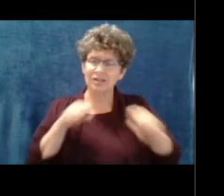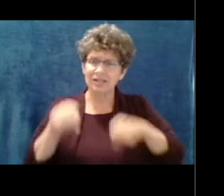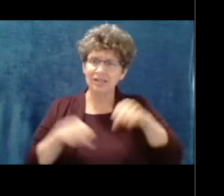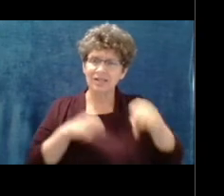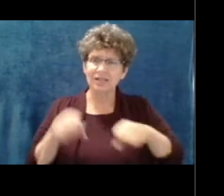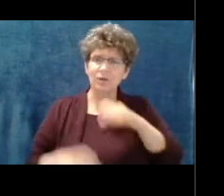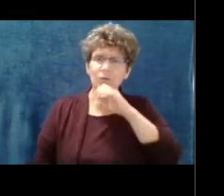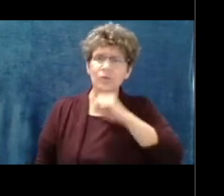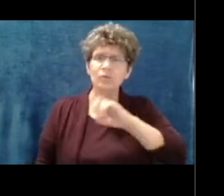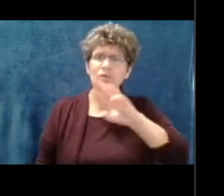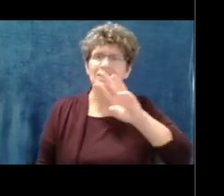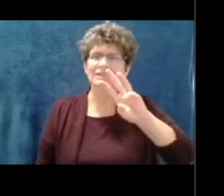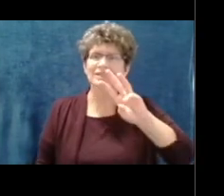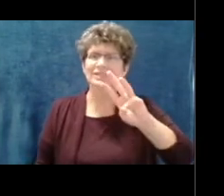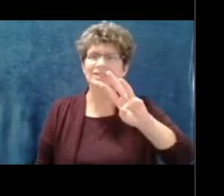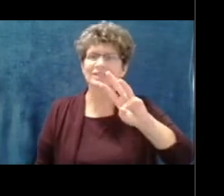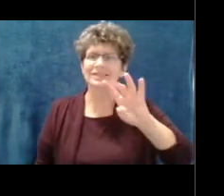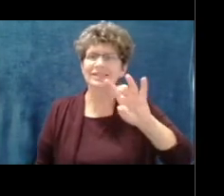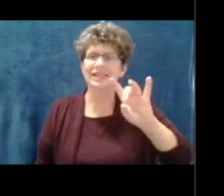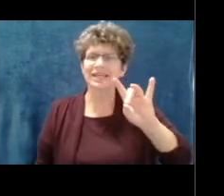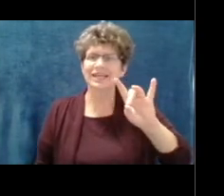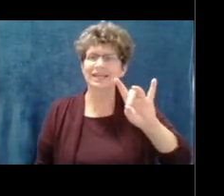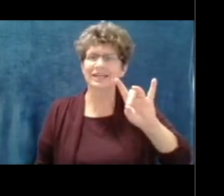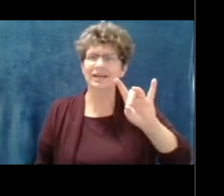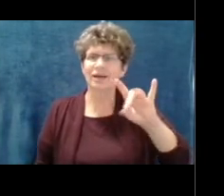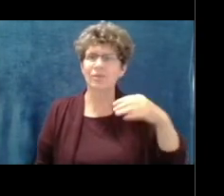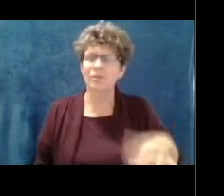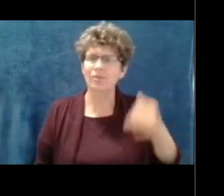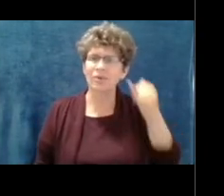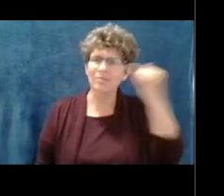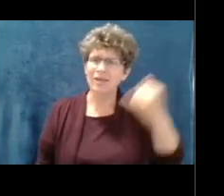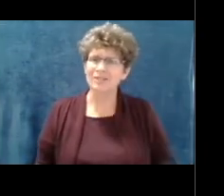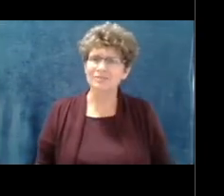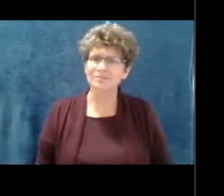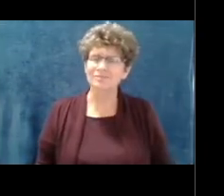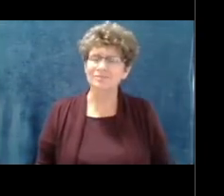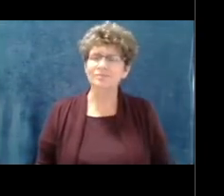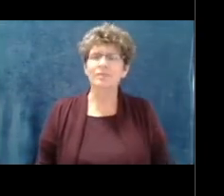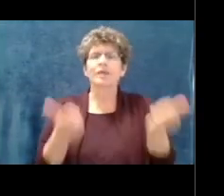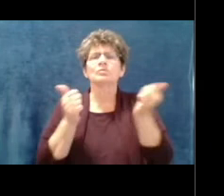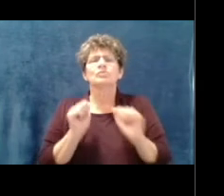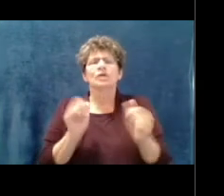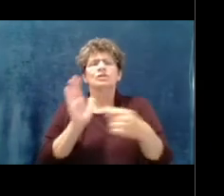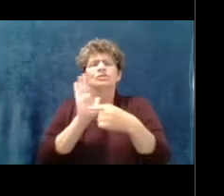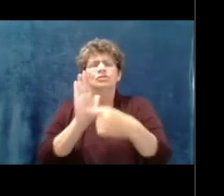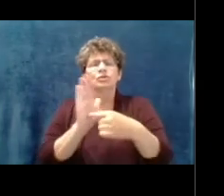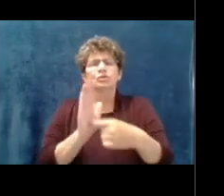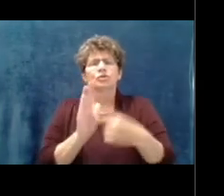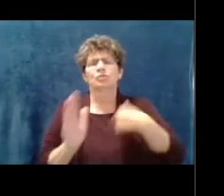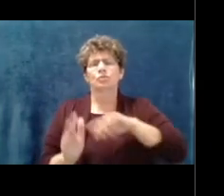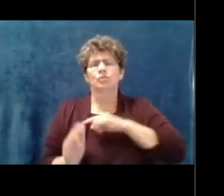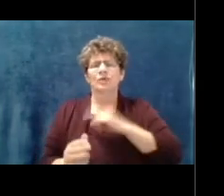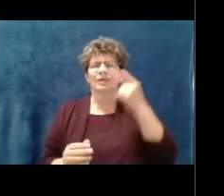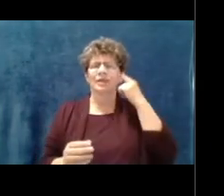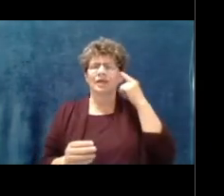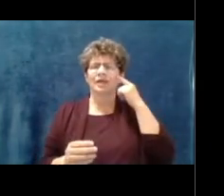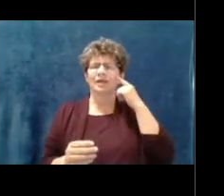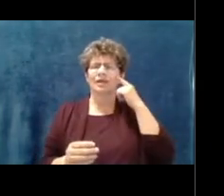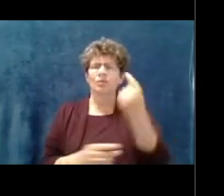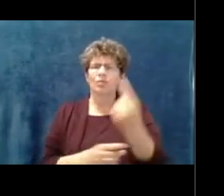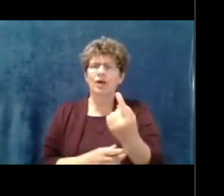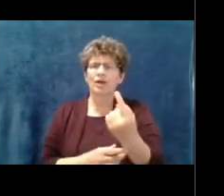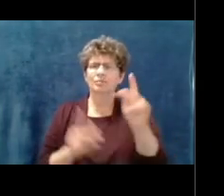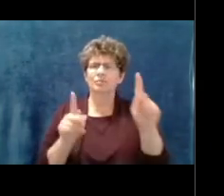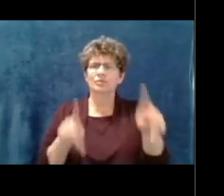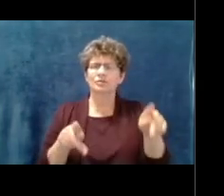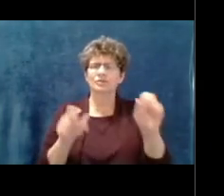have about older individuals. And I'm trying to help people see the breadth of possibility that can exist out there. The Japanese have